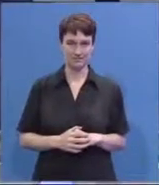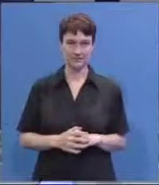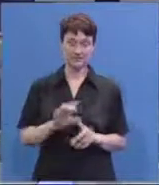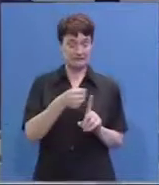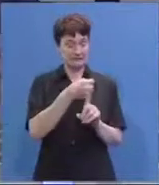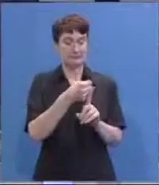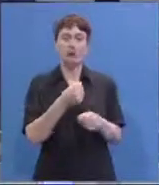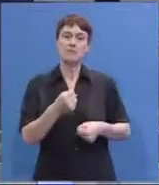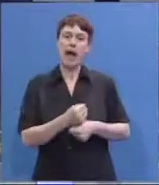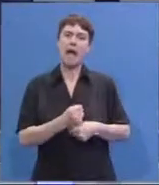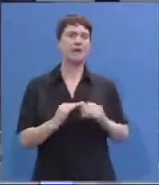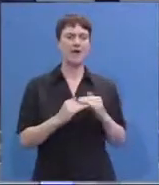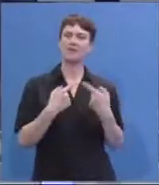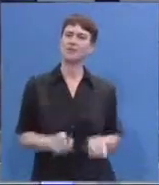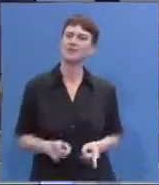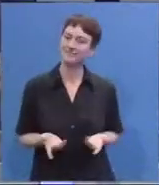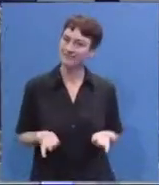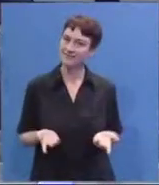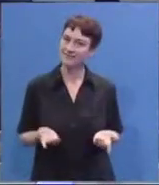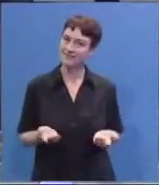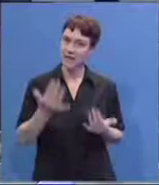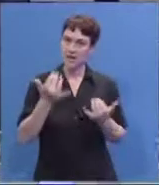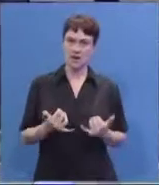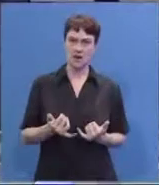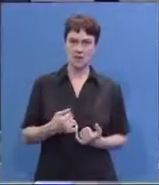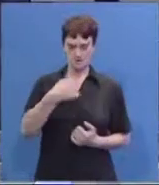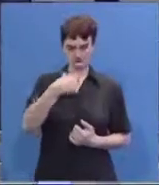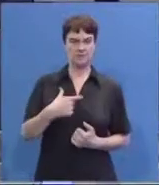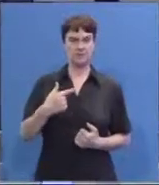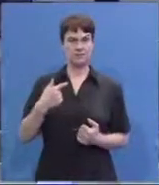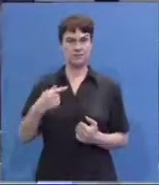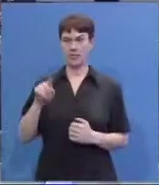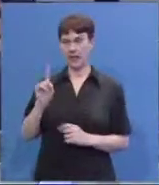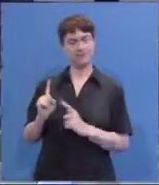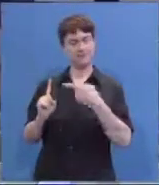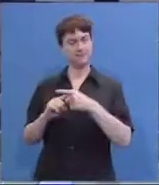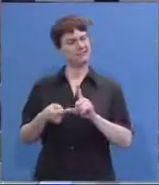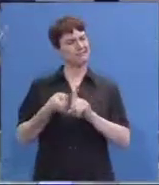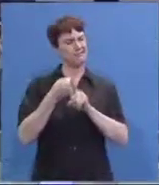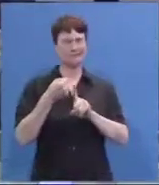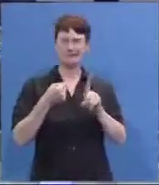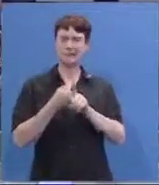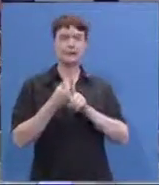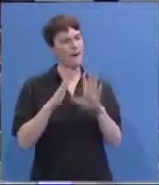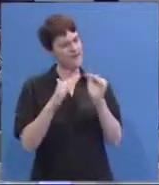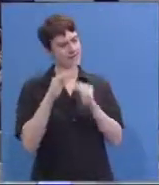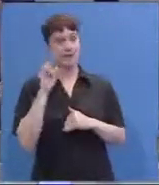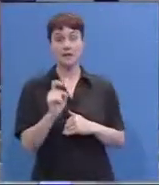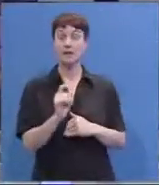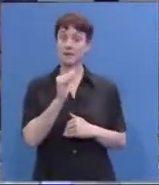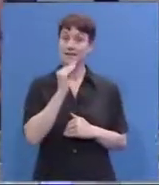violence is injustice. So when somebody fights injustice, he tries to destroy the basis upon